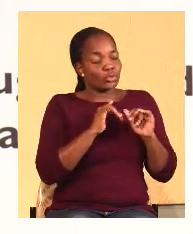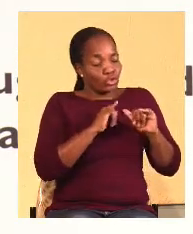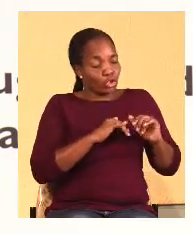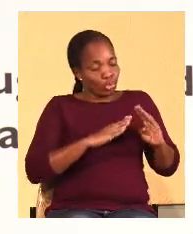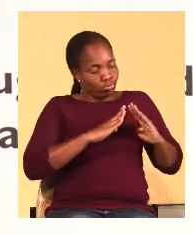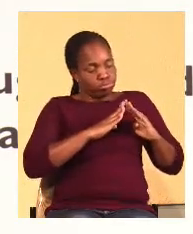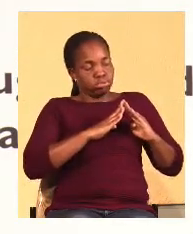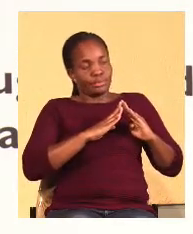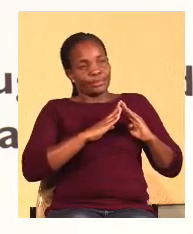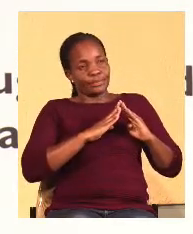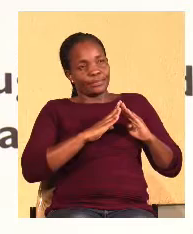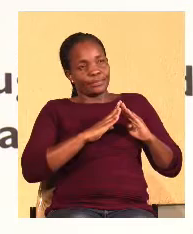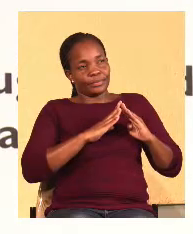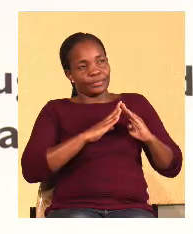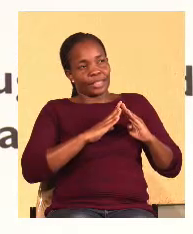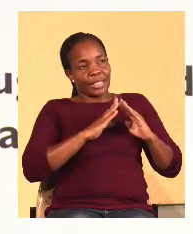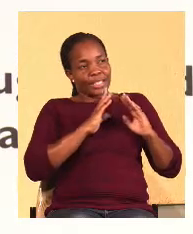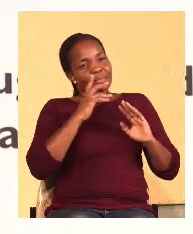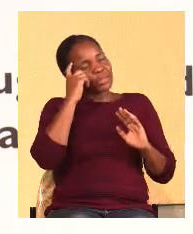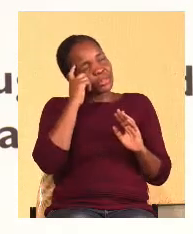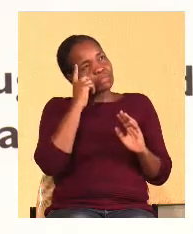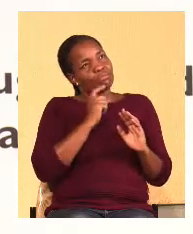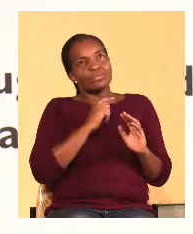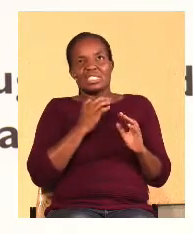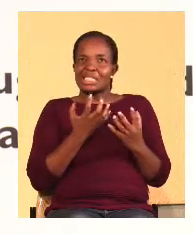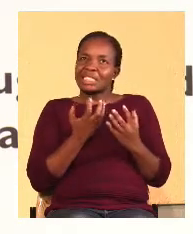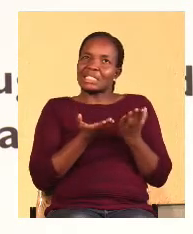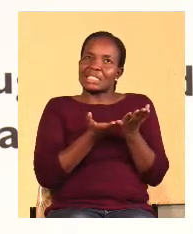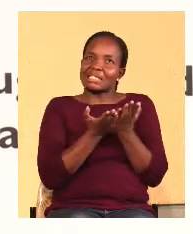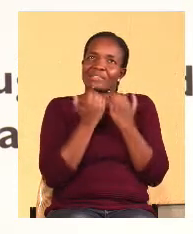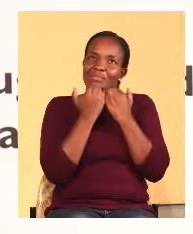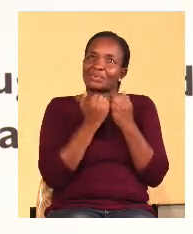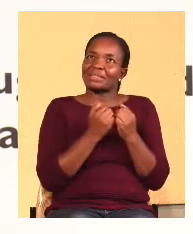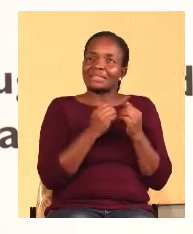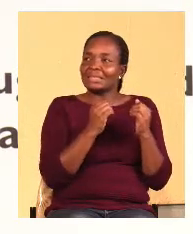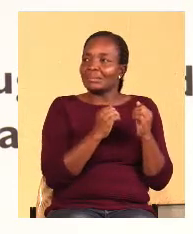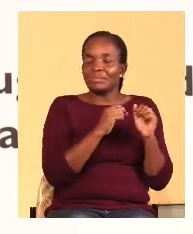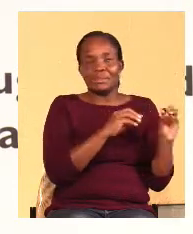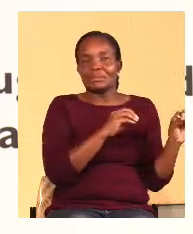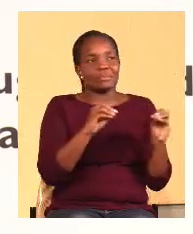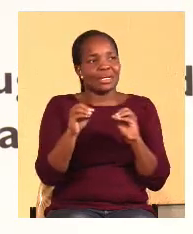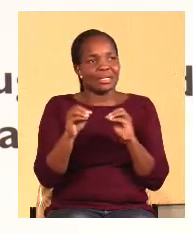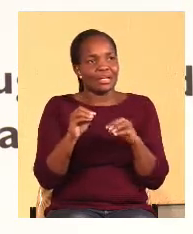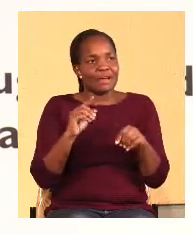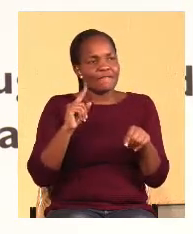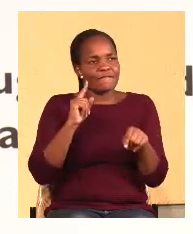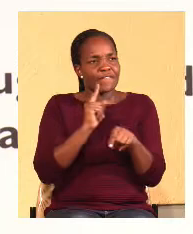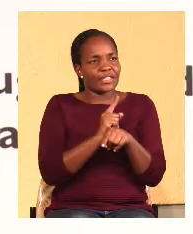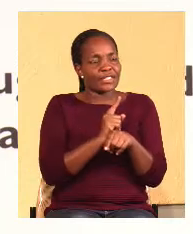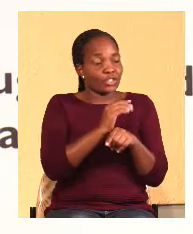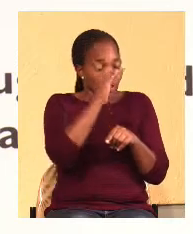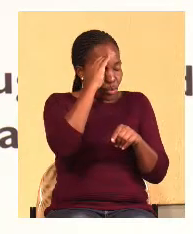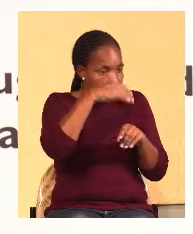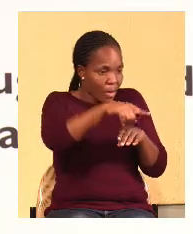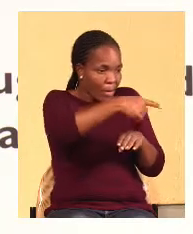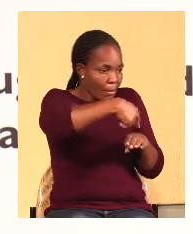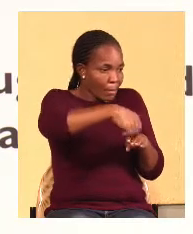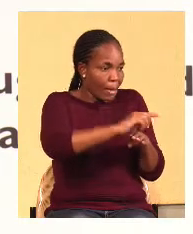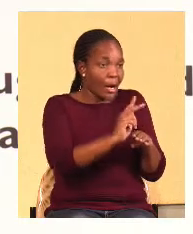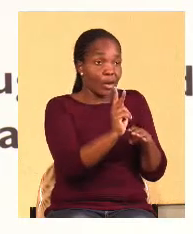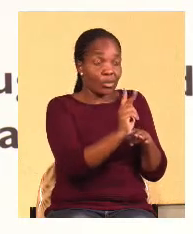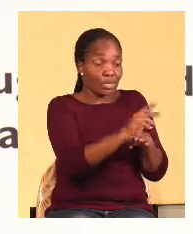homes, but when you leave because you need to get essential goods, we are asking you to firstly do that within the confines of your